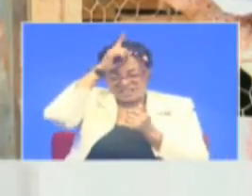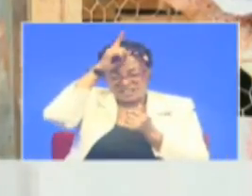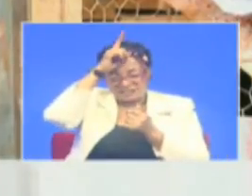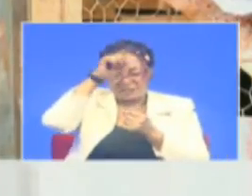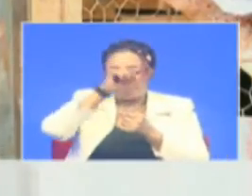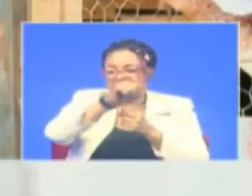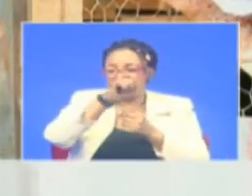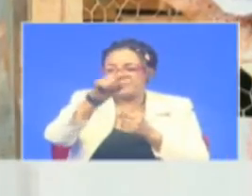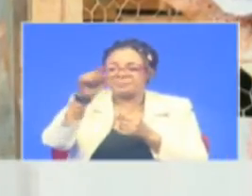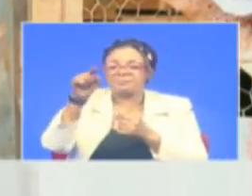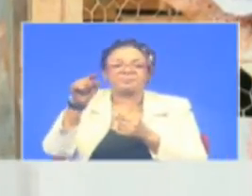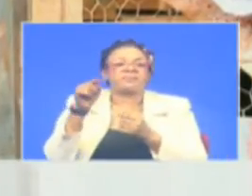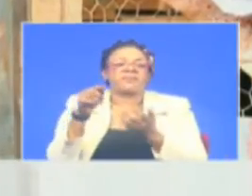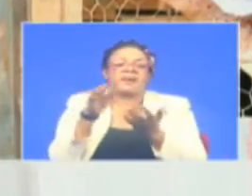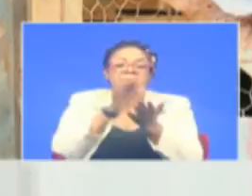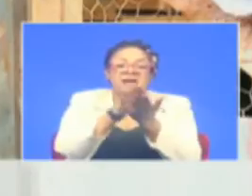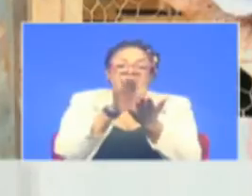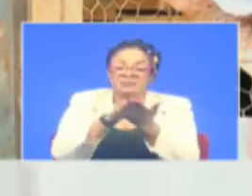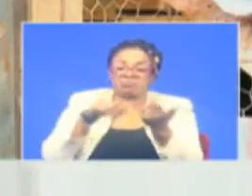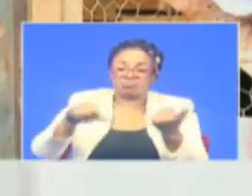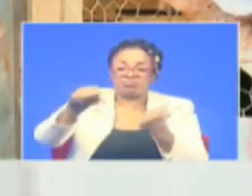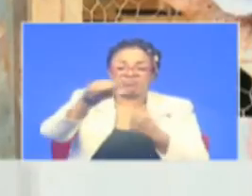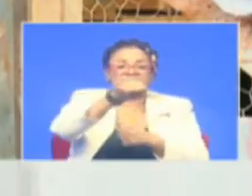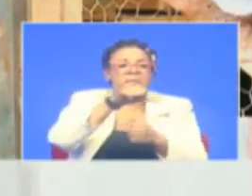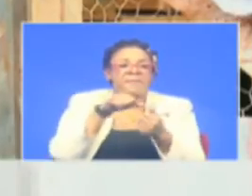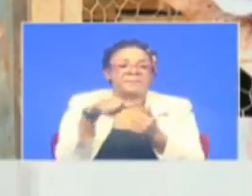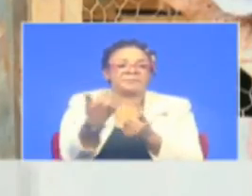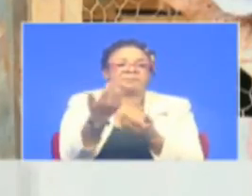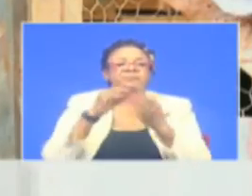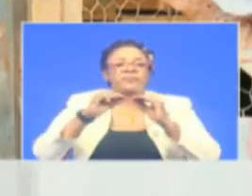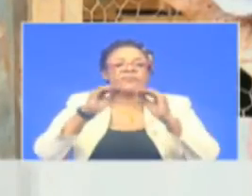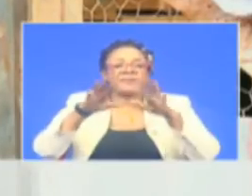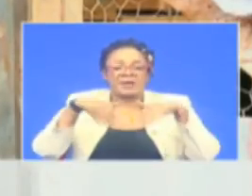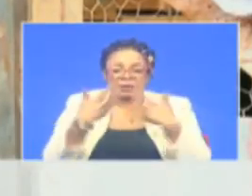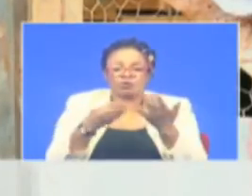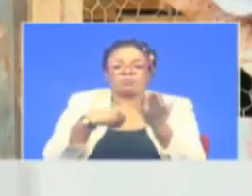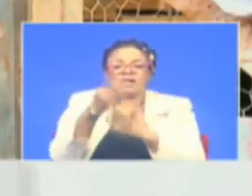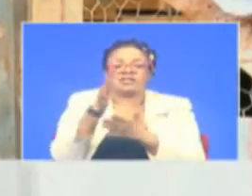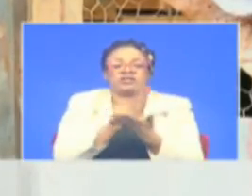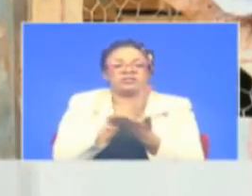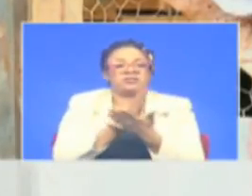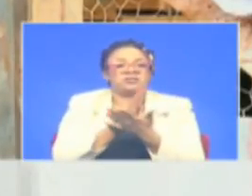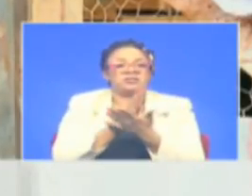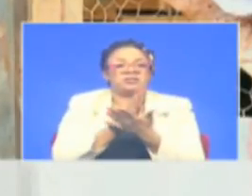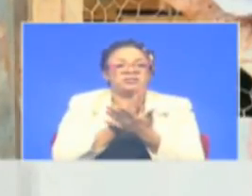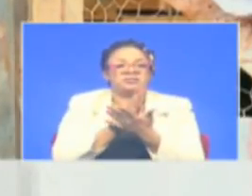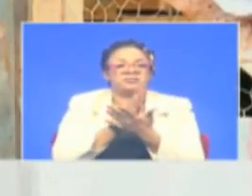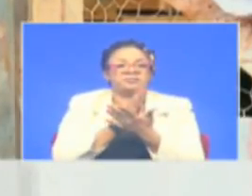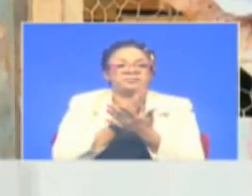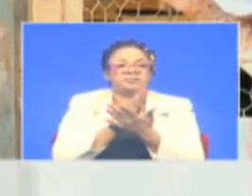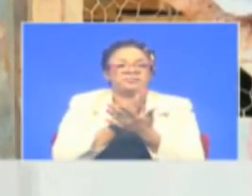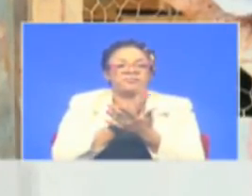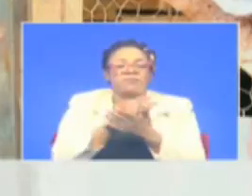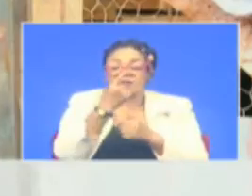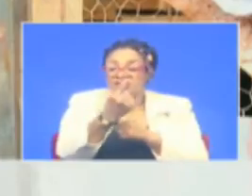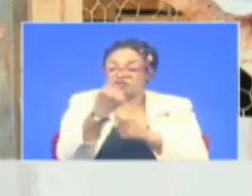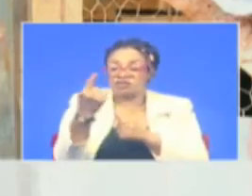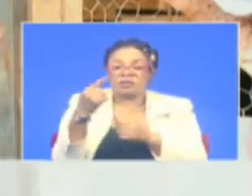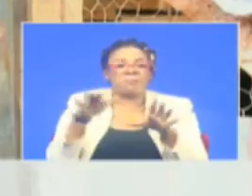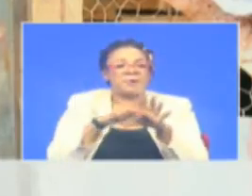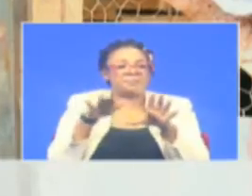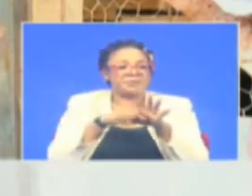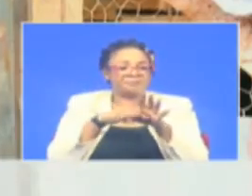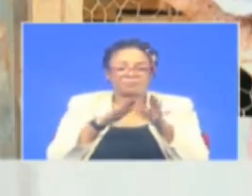village community banking, which meant that we taught them how to buy shares. Each share and each member was not allowed to buy more